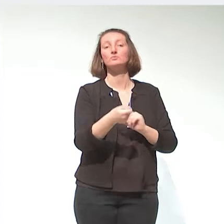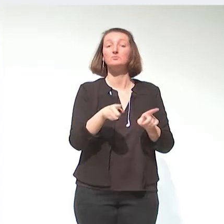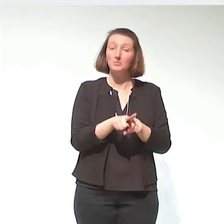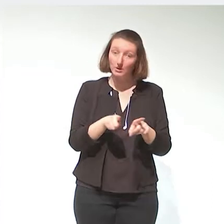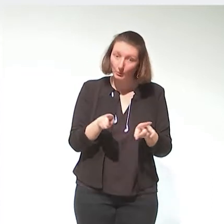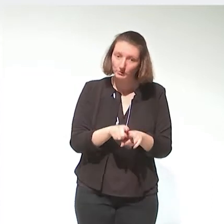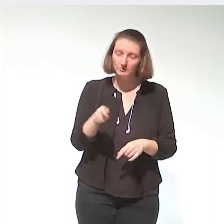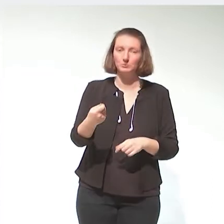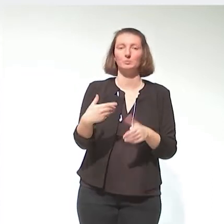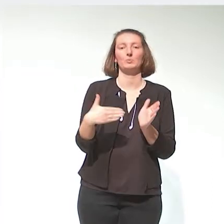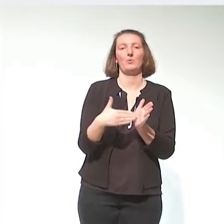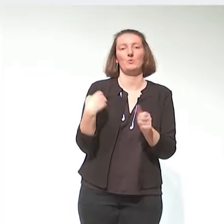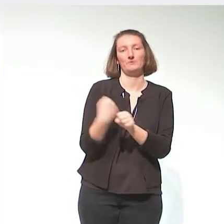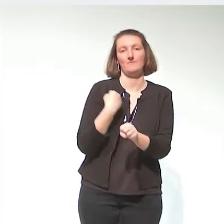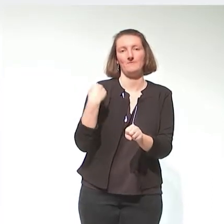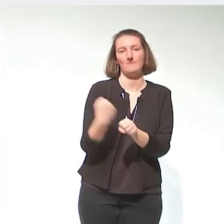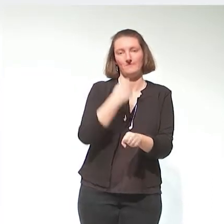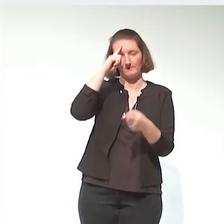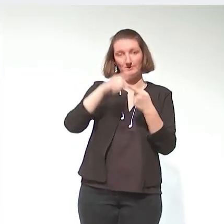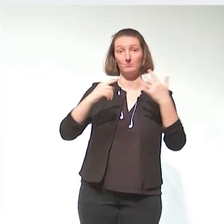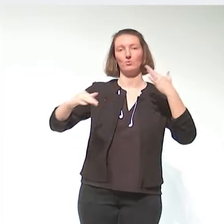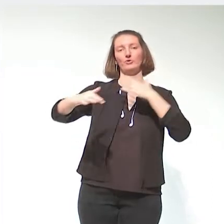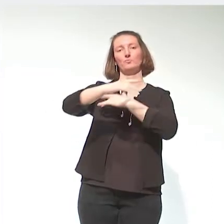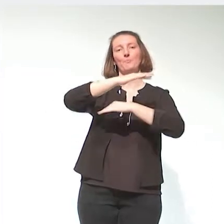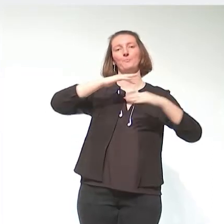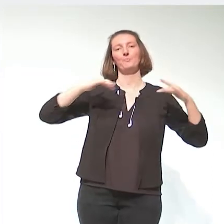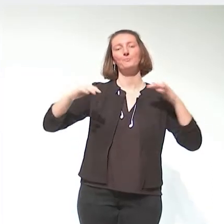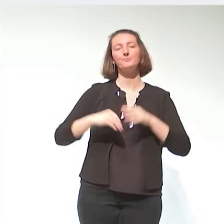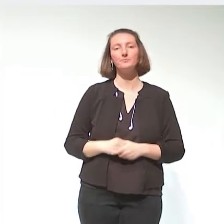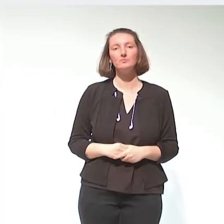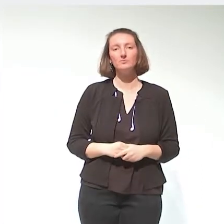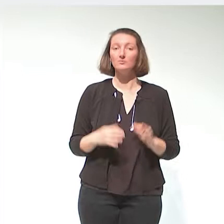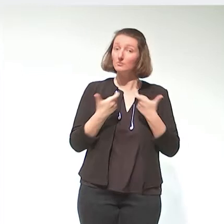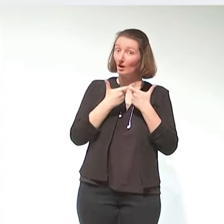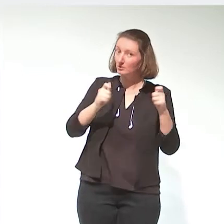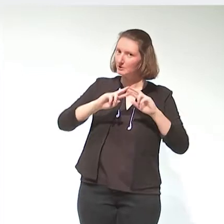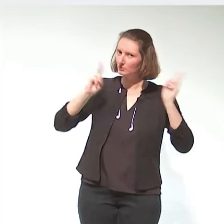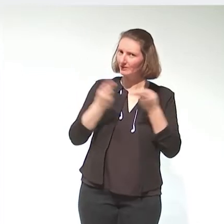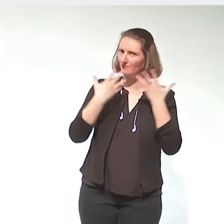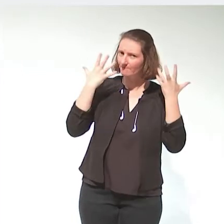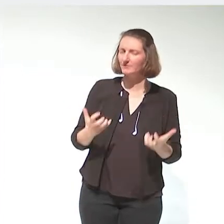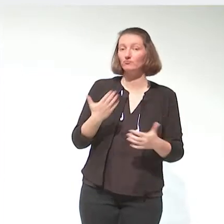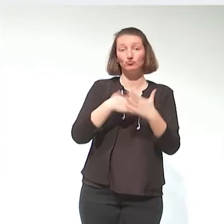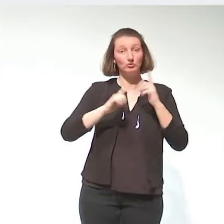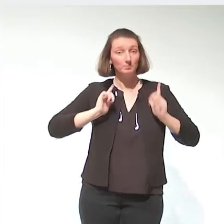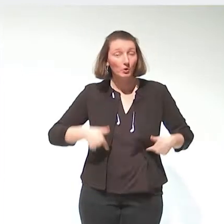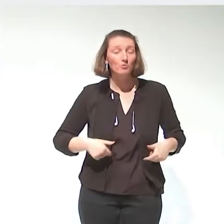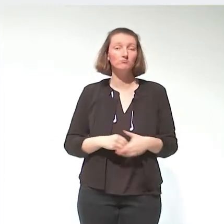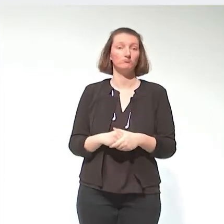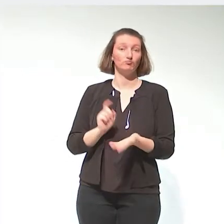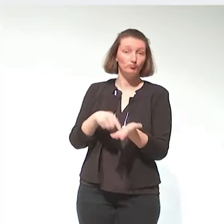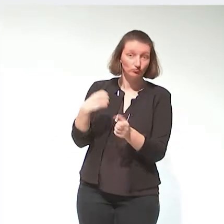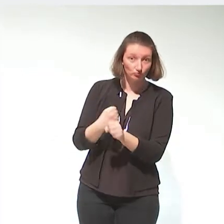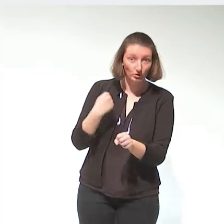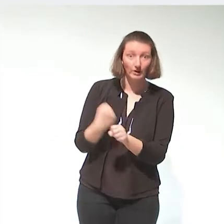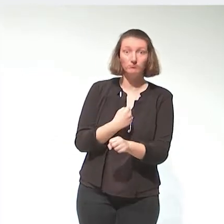is represented within society. But first and foremost, we still need to work really hard on improving the environment. The